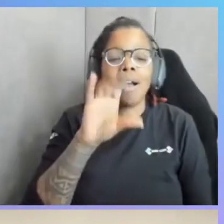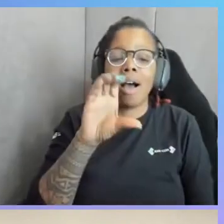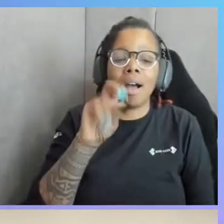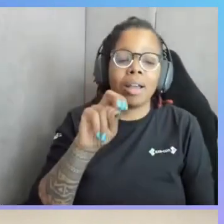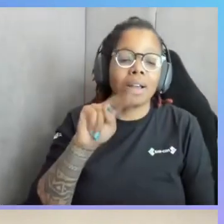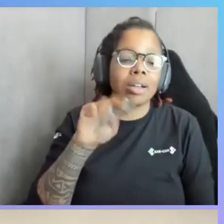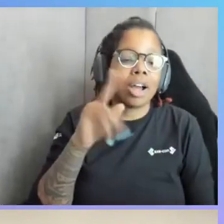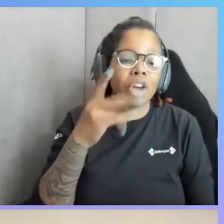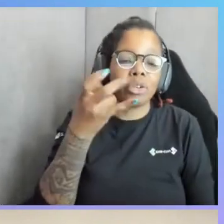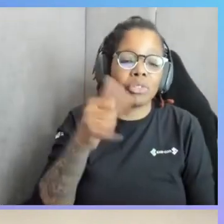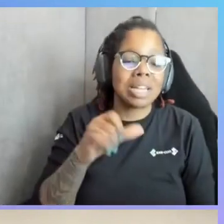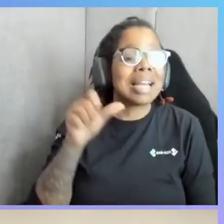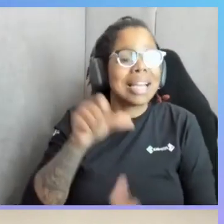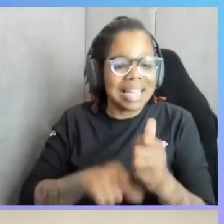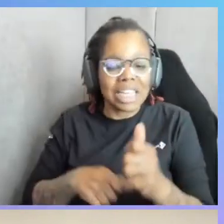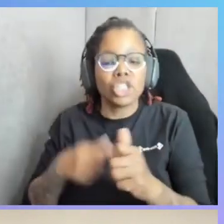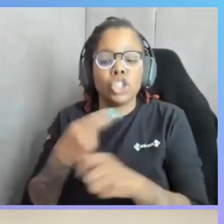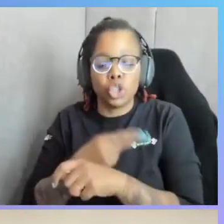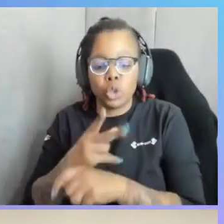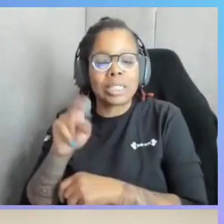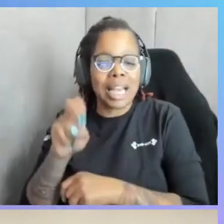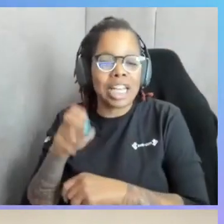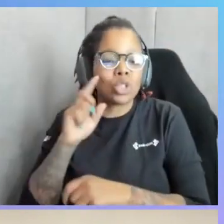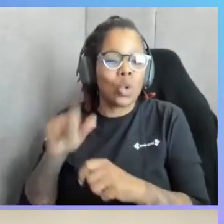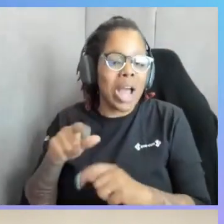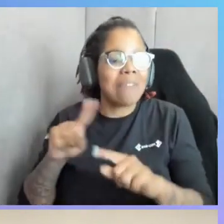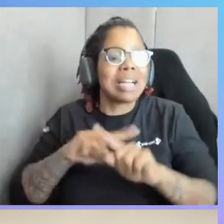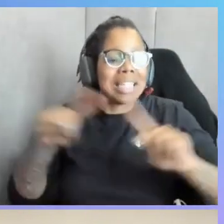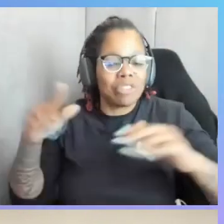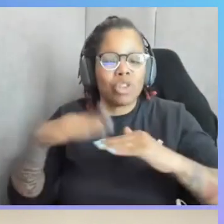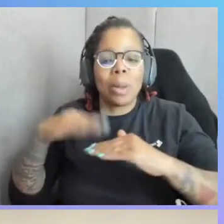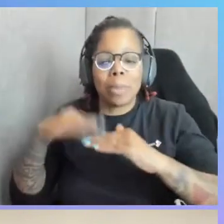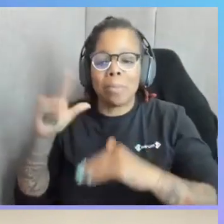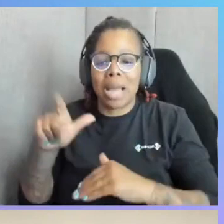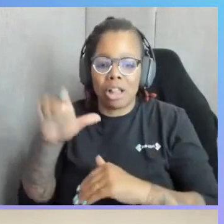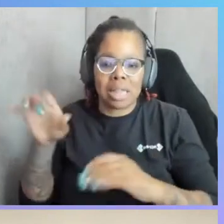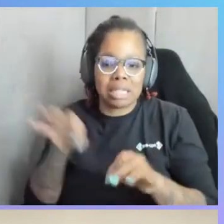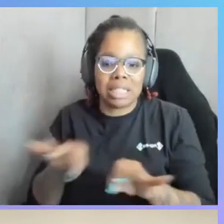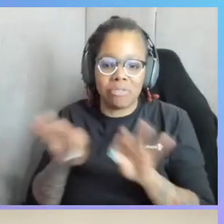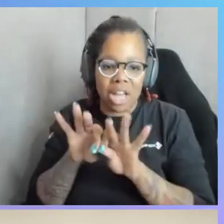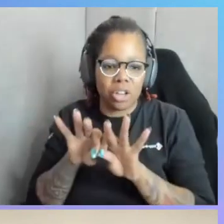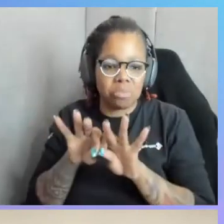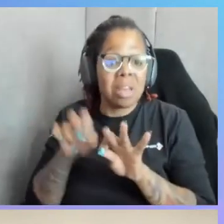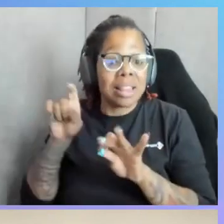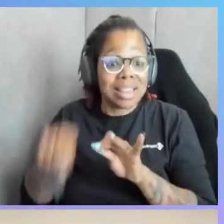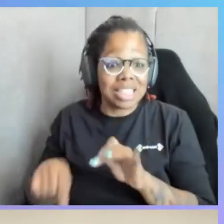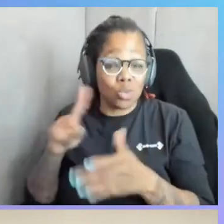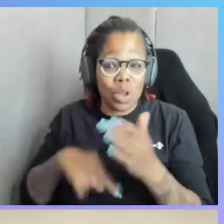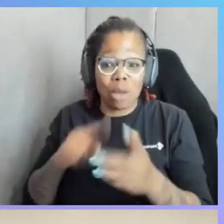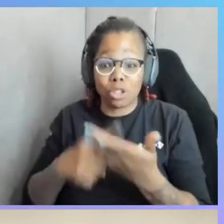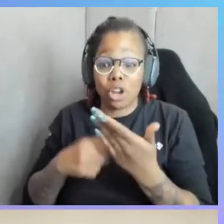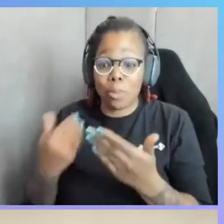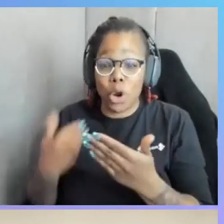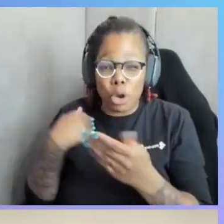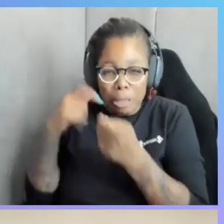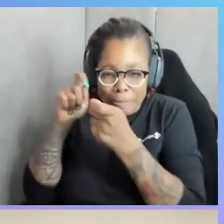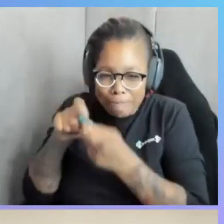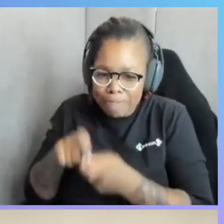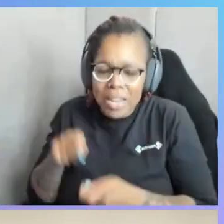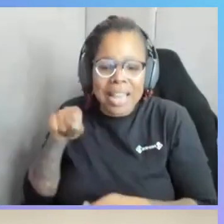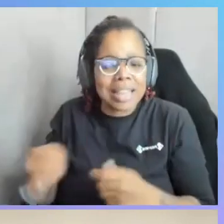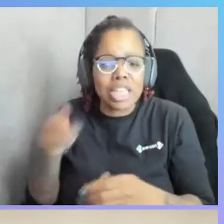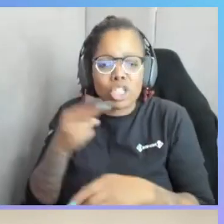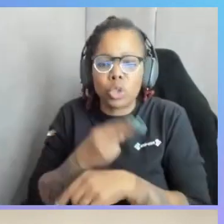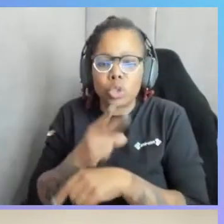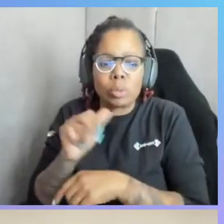minimum LC value. This is the nuance that I was talking about earlier. These use cases